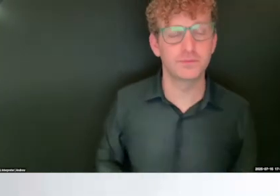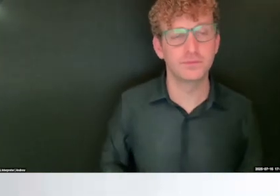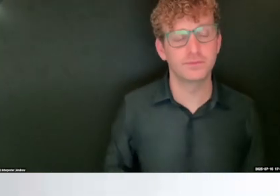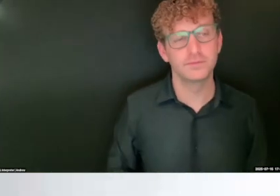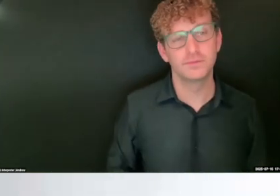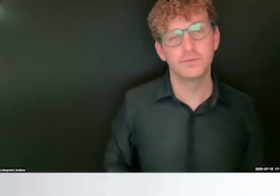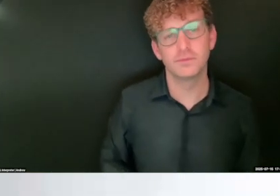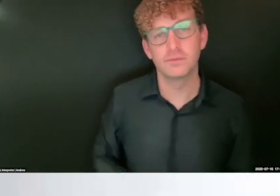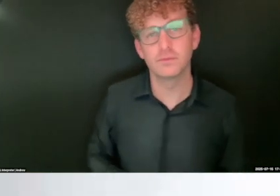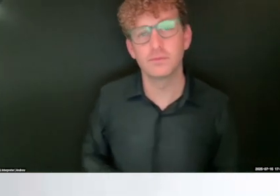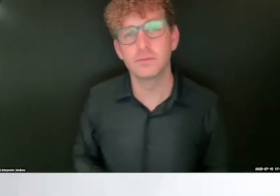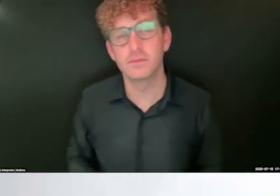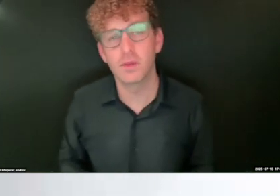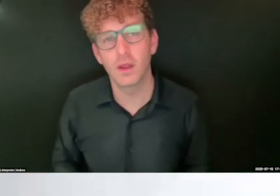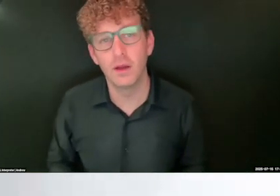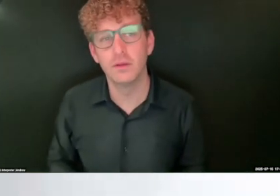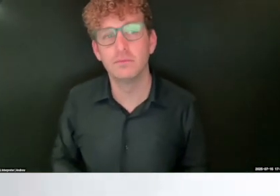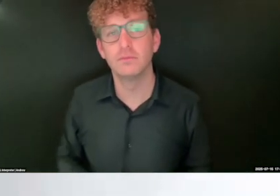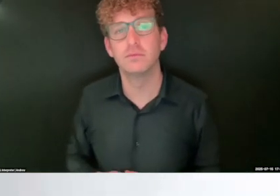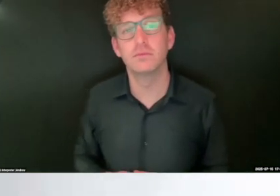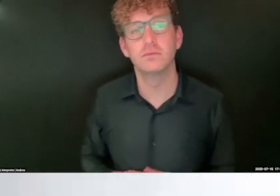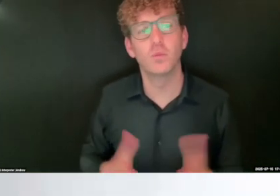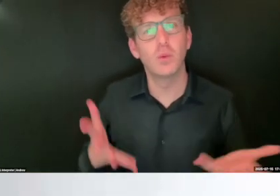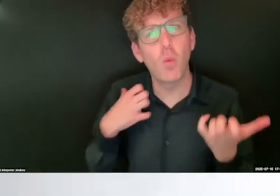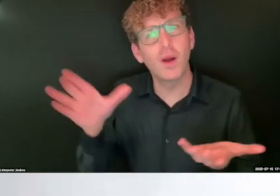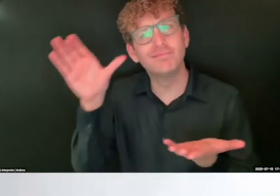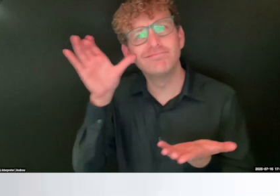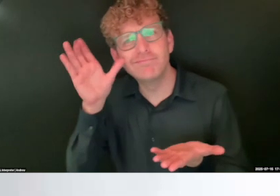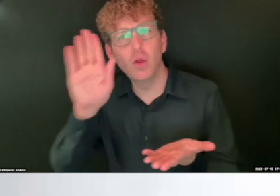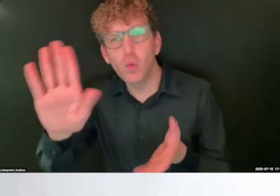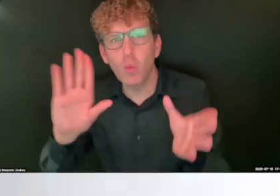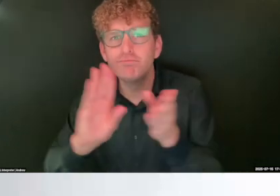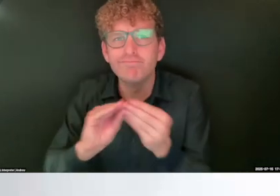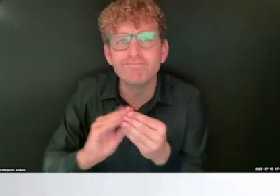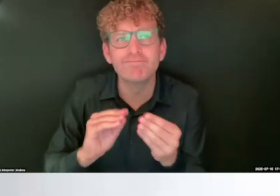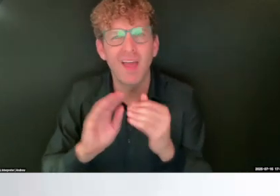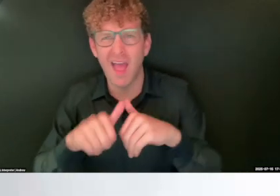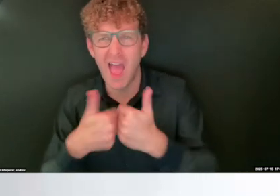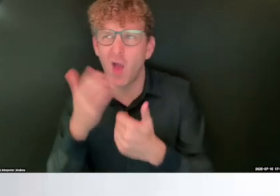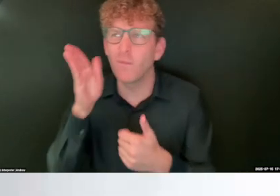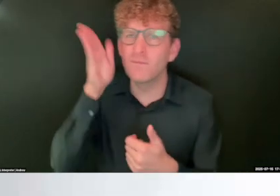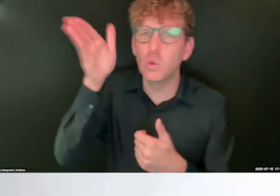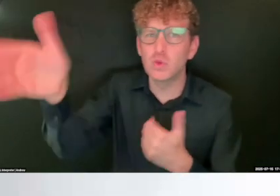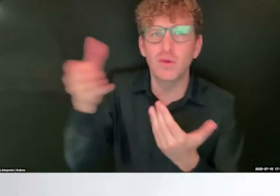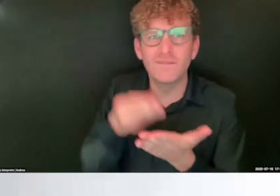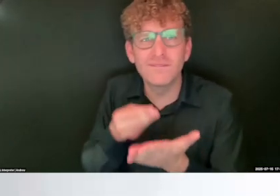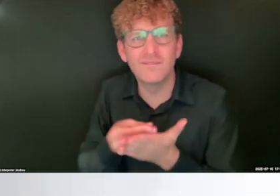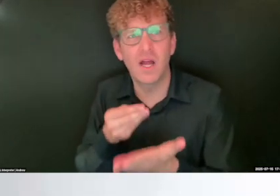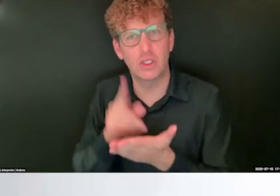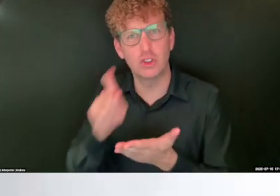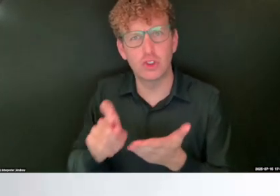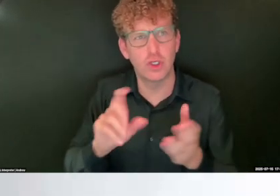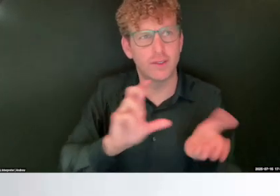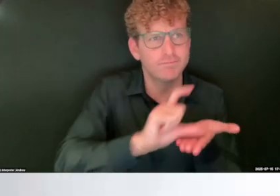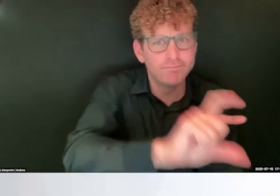We'd like to hear your input on how future funding should be allocated across the clean mobility projects, pending the final budget for fiscal